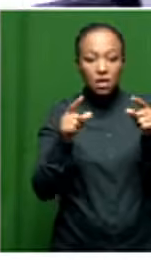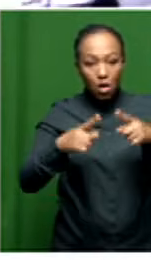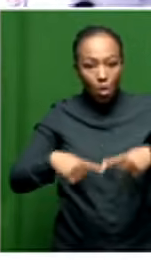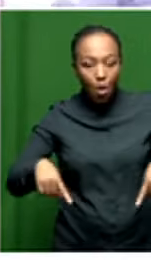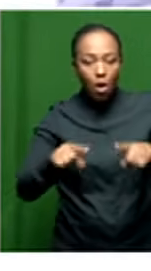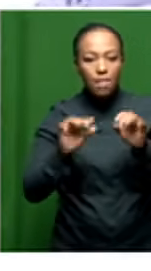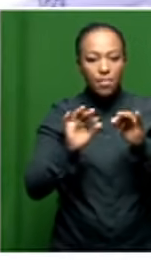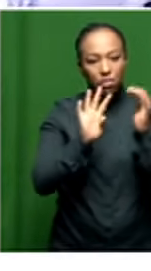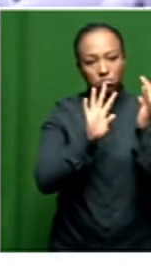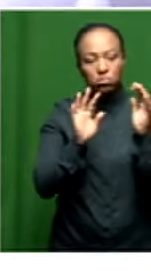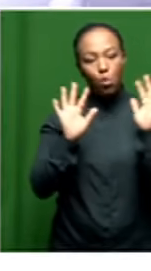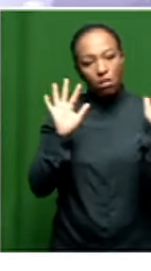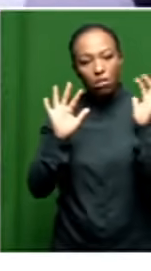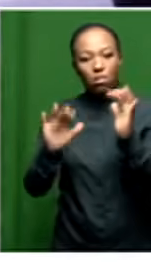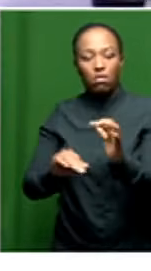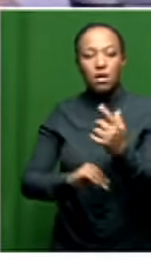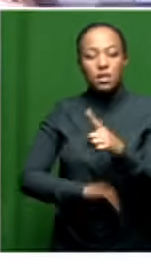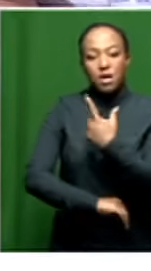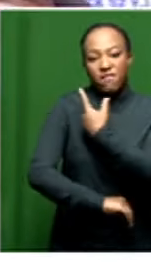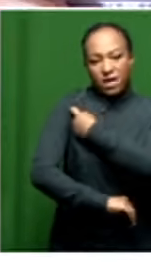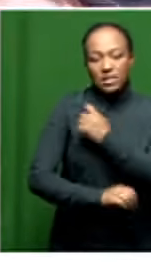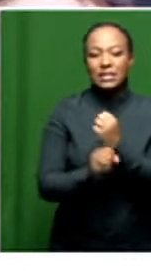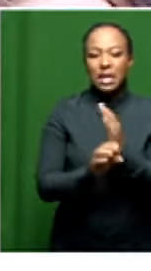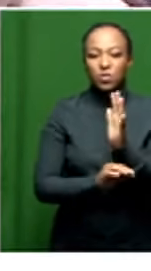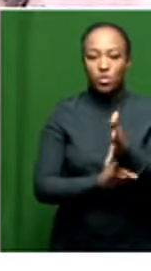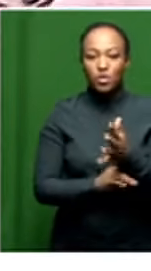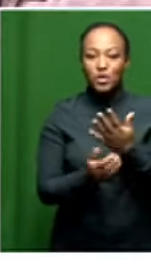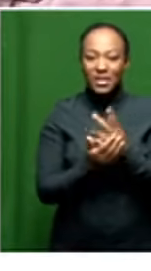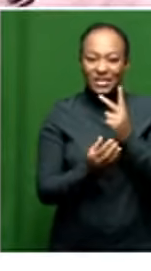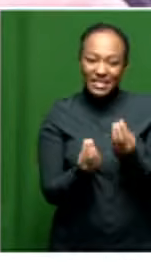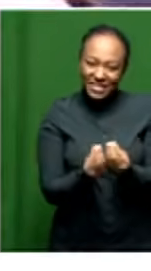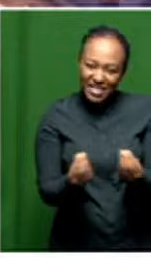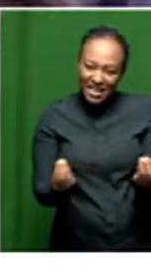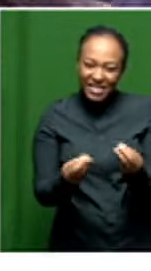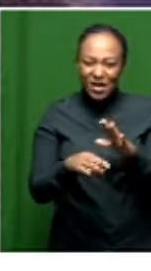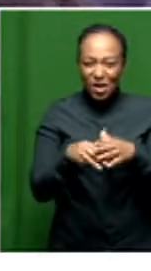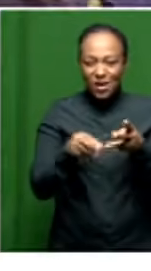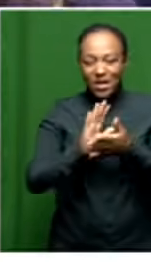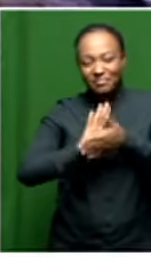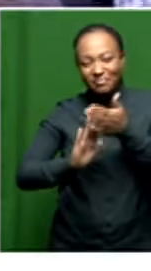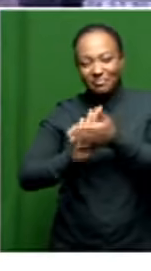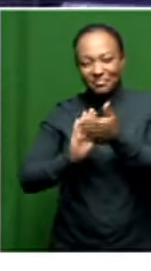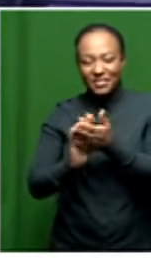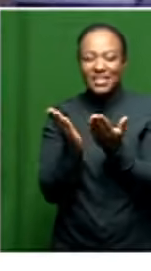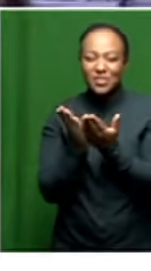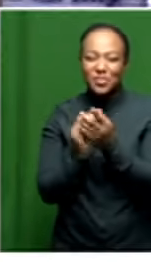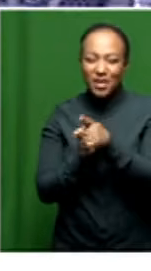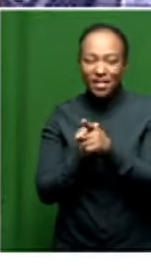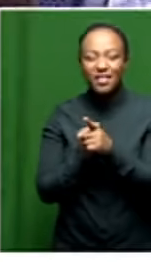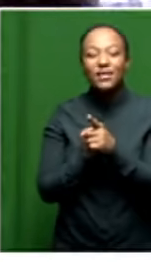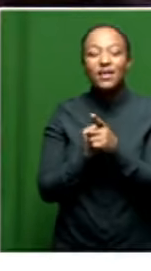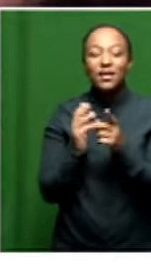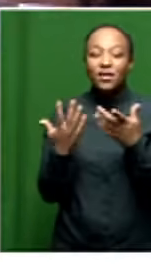going to come in here, and that's where the vaccination drive is going to start. Well, you can see little ones on their way to school as well. So I mean, you can just see that this